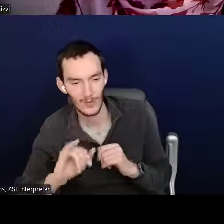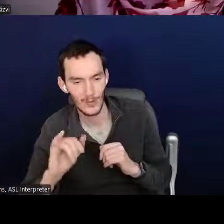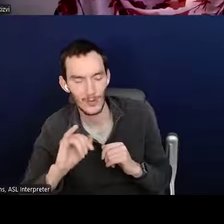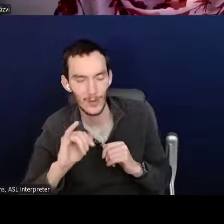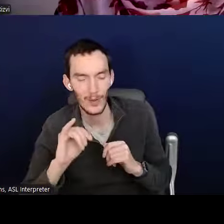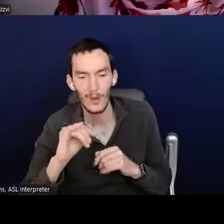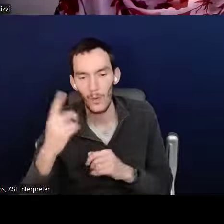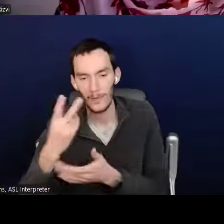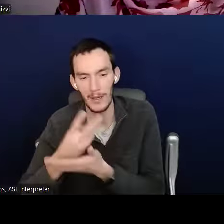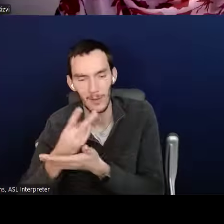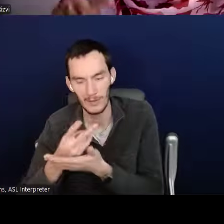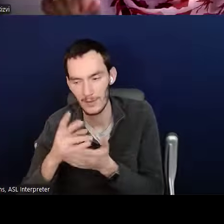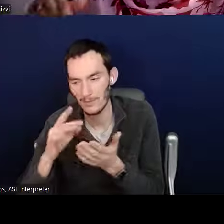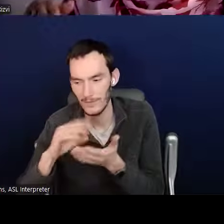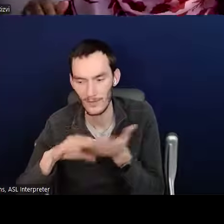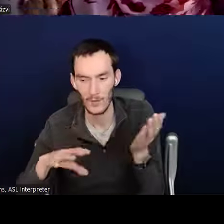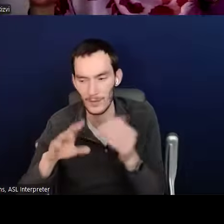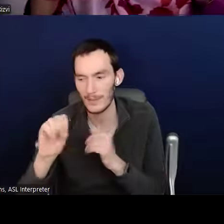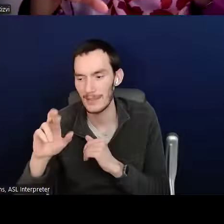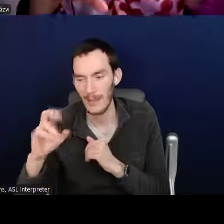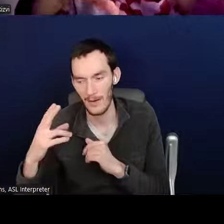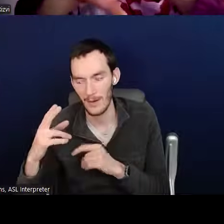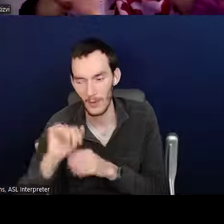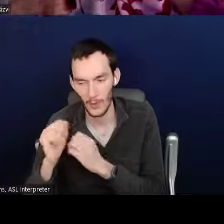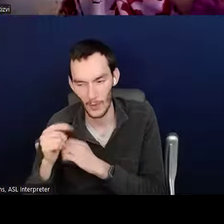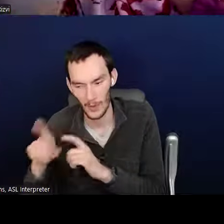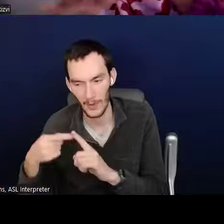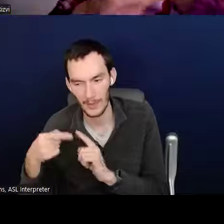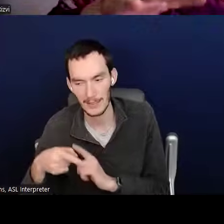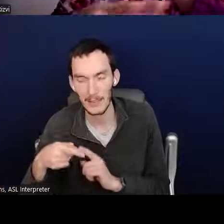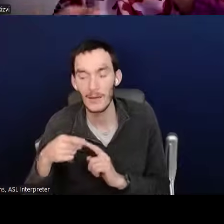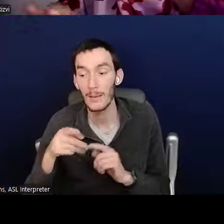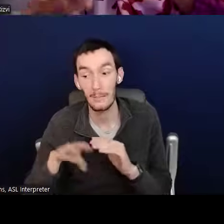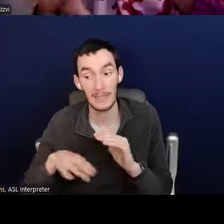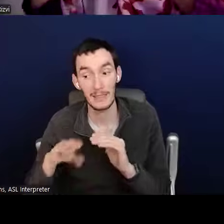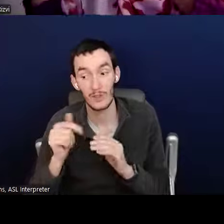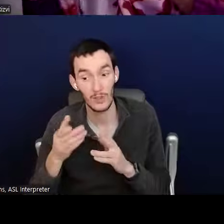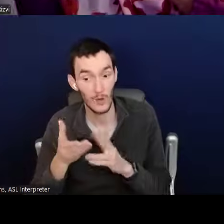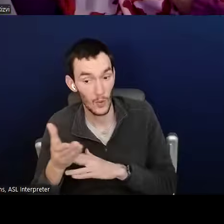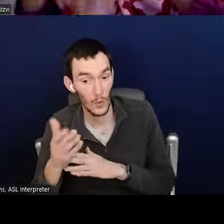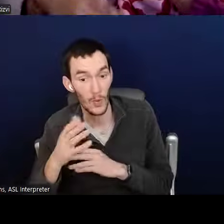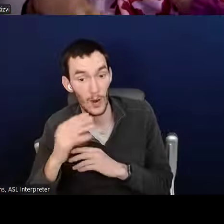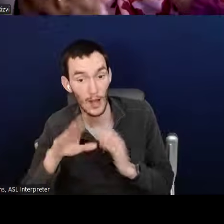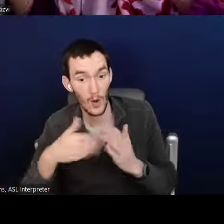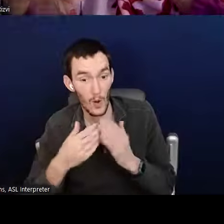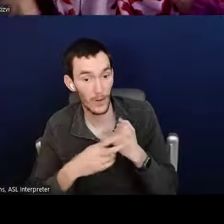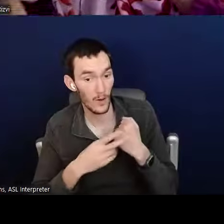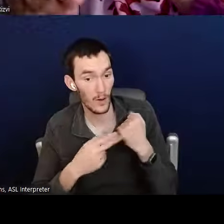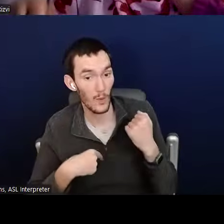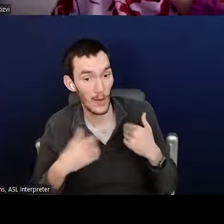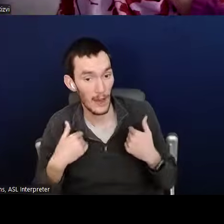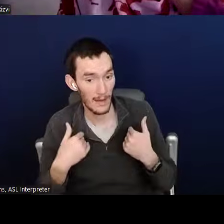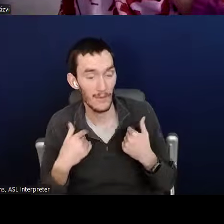one of my graduate students, Sarah Burry, and she's basically gone through and all of the archives that we have